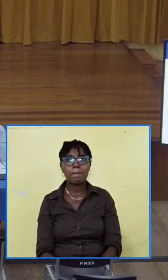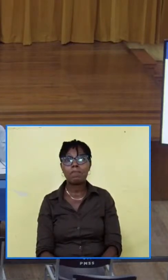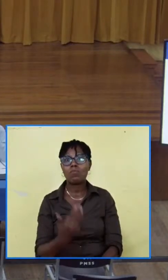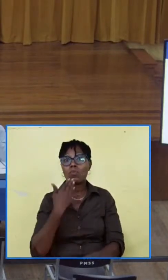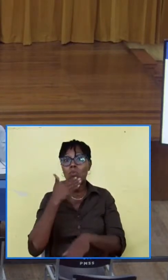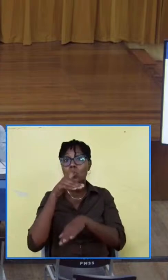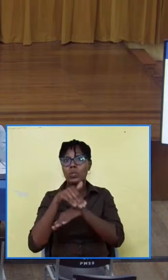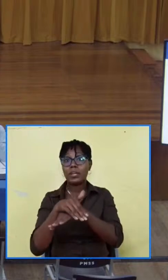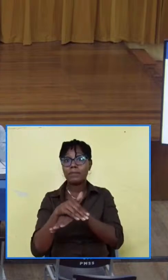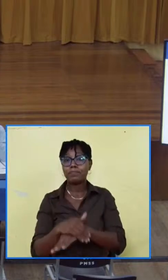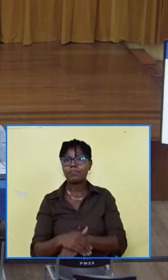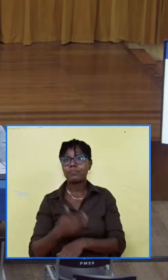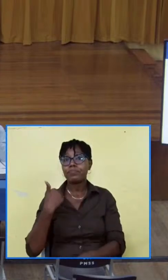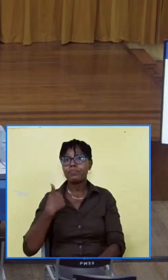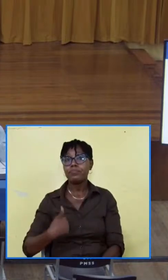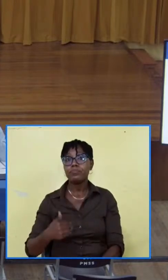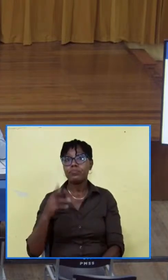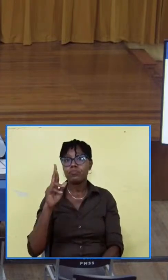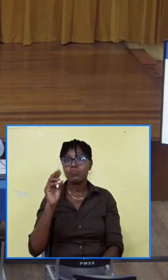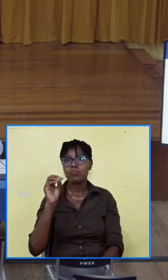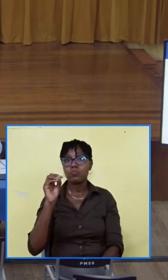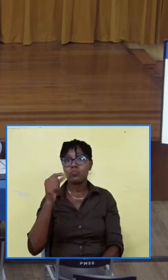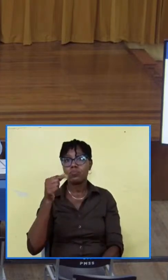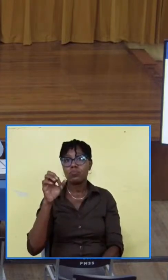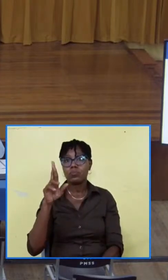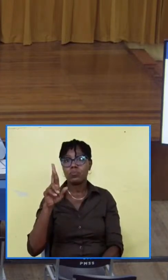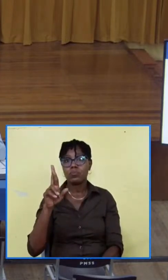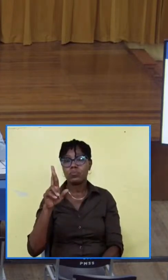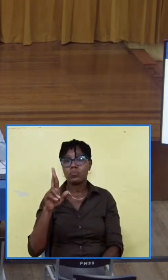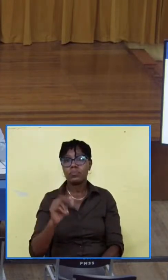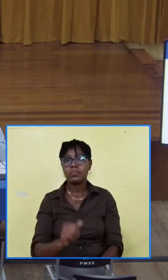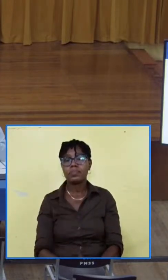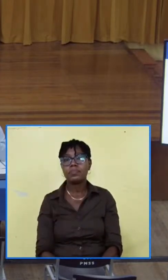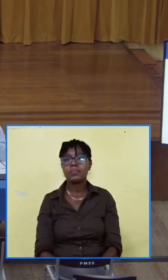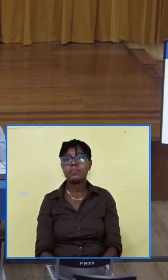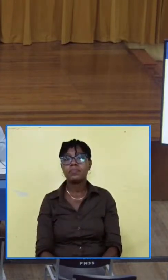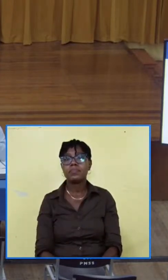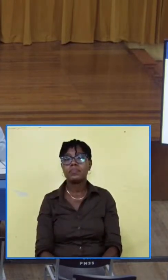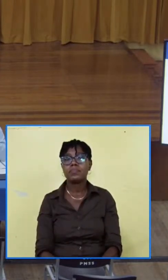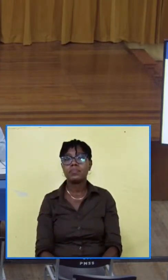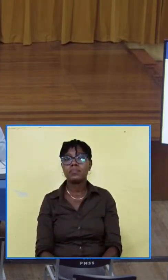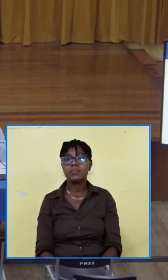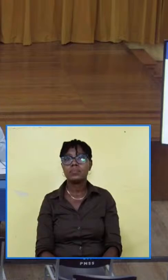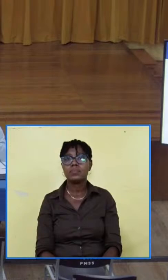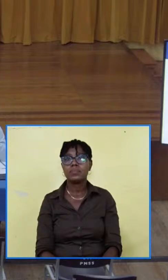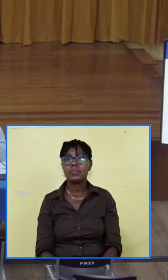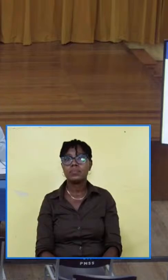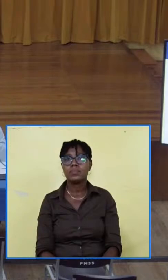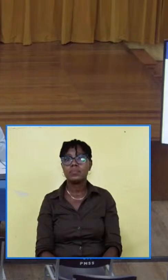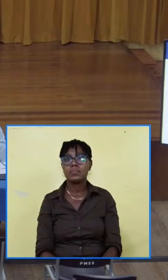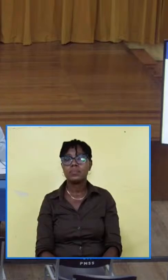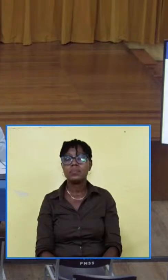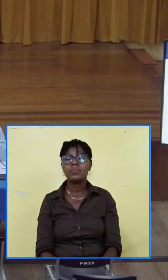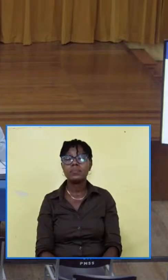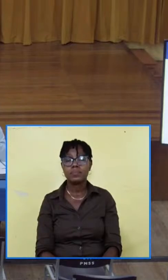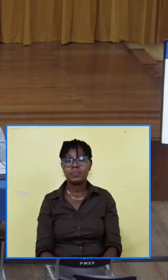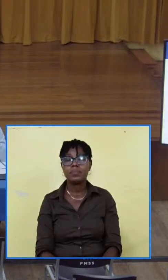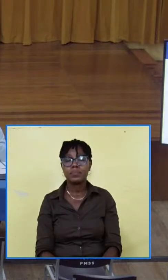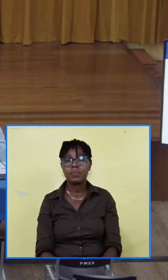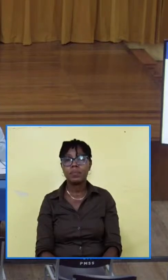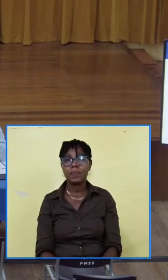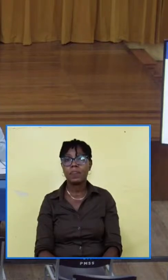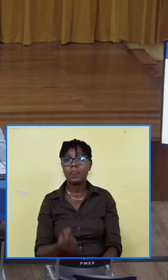Good night. My name is Roger Huller, and I just want to speak to an issue